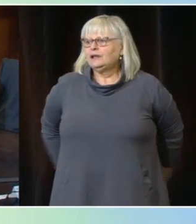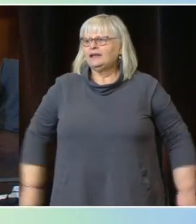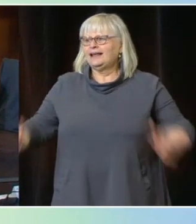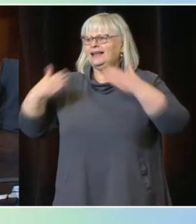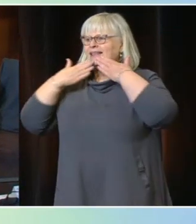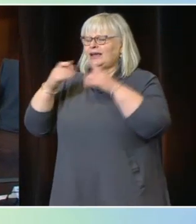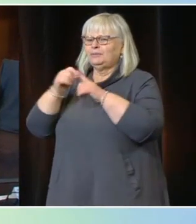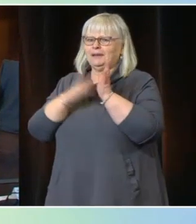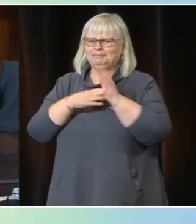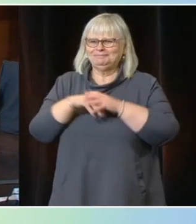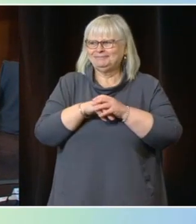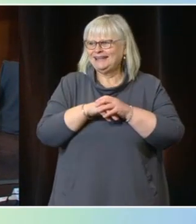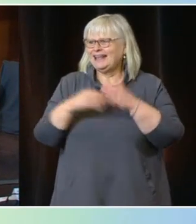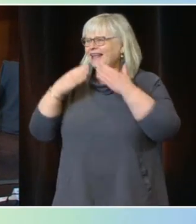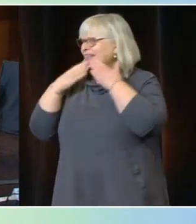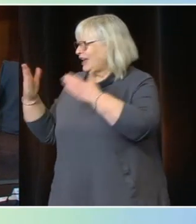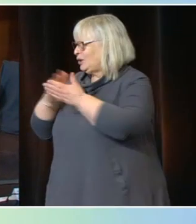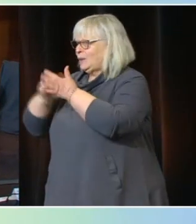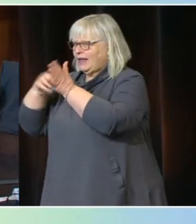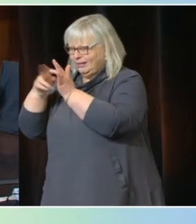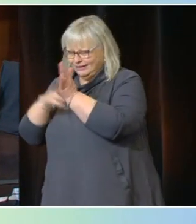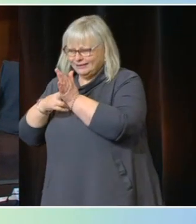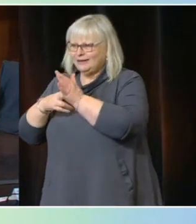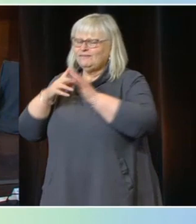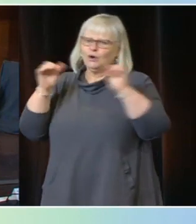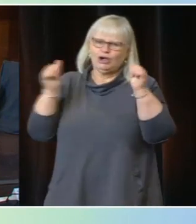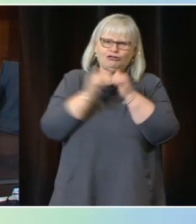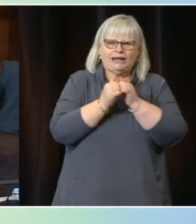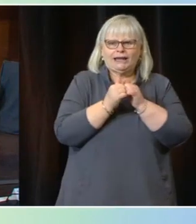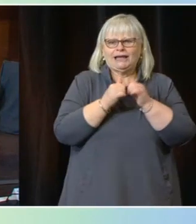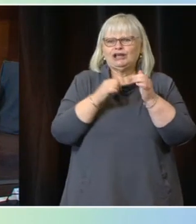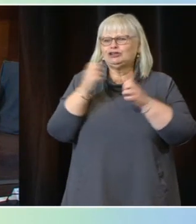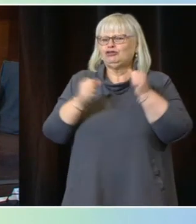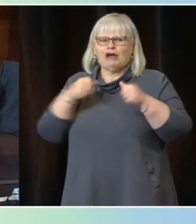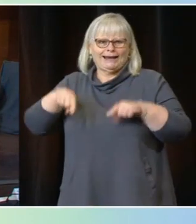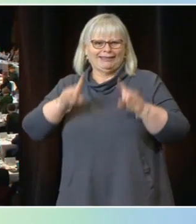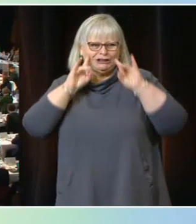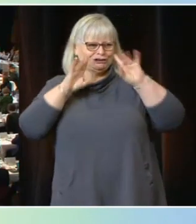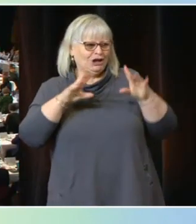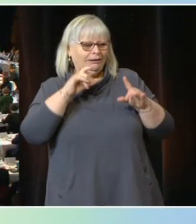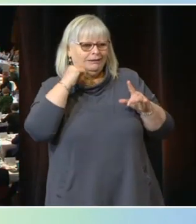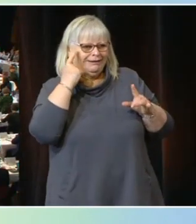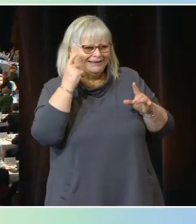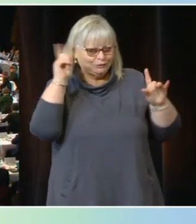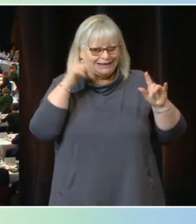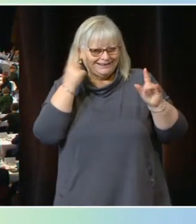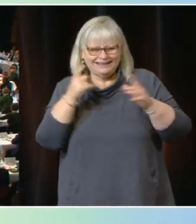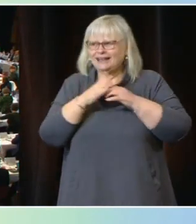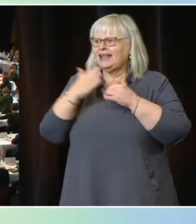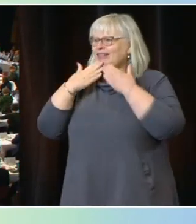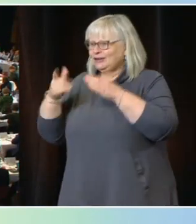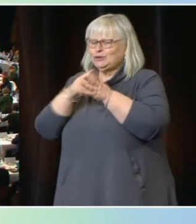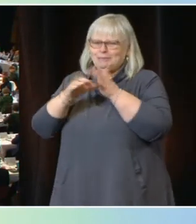thanks very much prime minister thanks very much Helen McCabe for agreeing to run the show the next couple of days thank you to